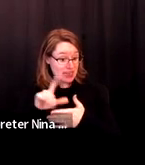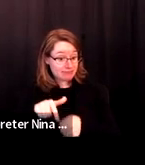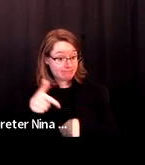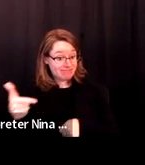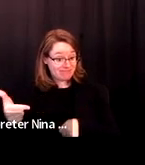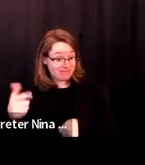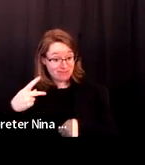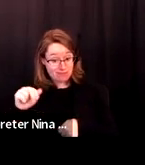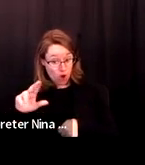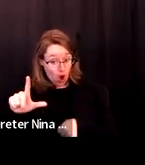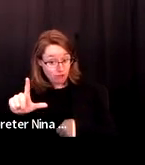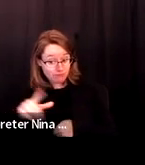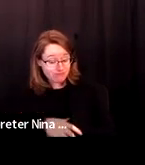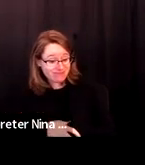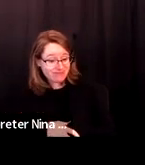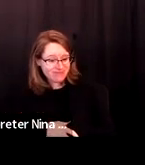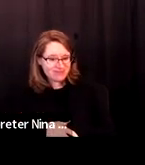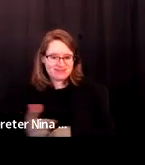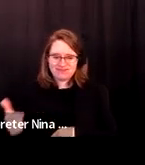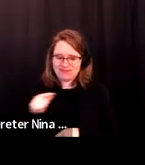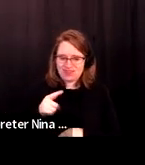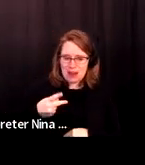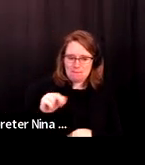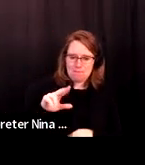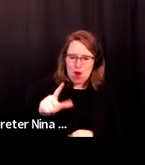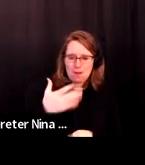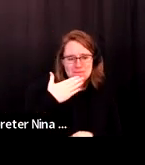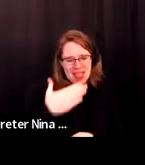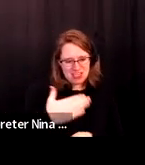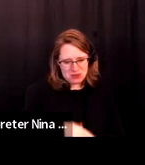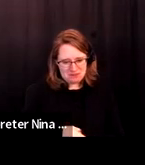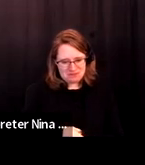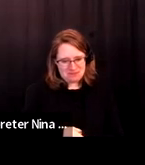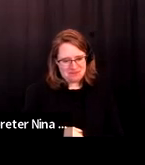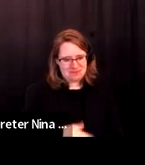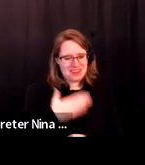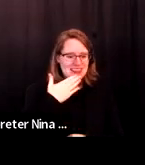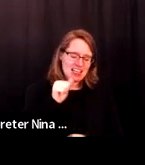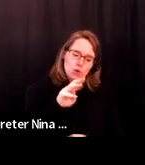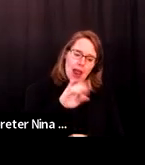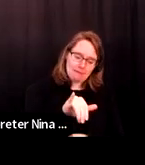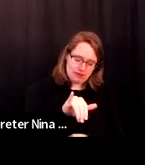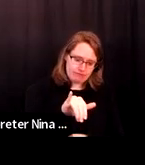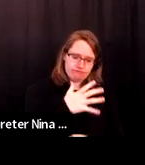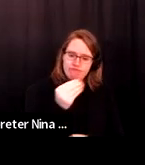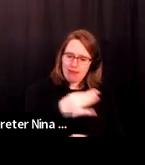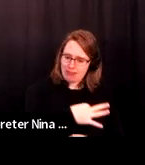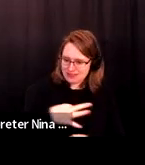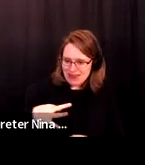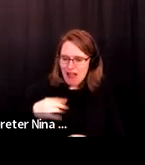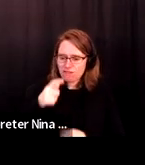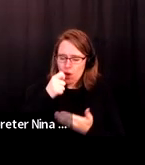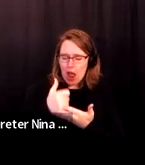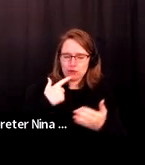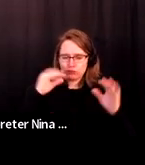Paul. Great. Well, thank you. Thanks, Amy, especially, and the staff for kind